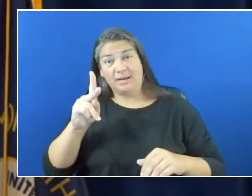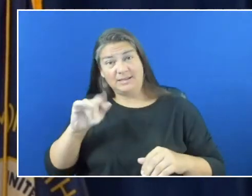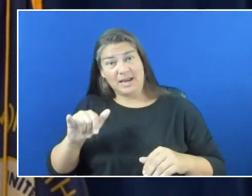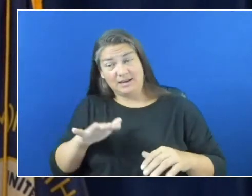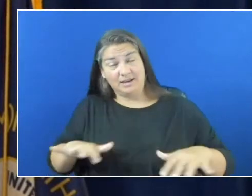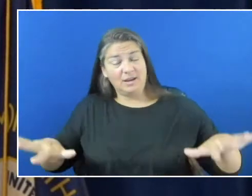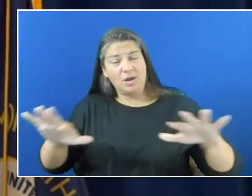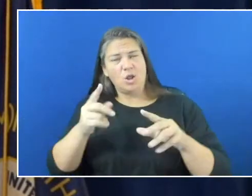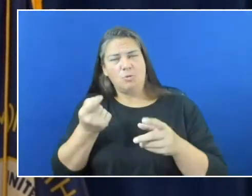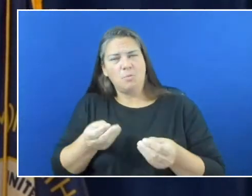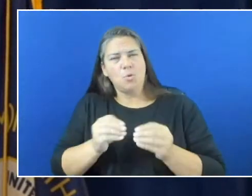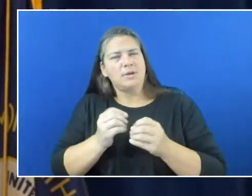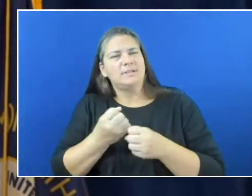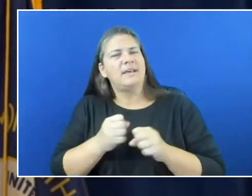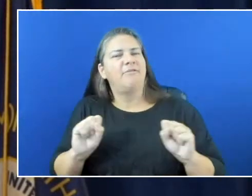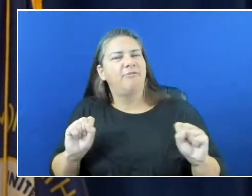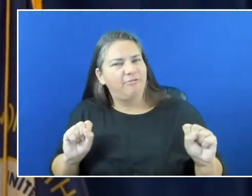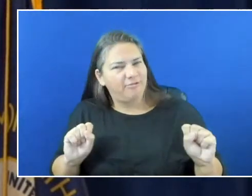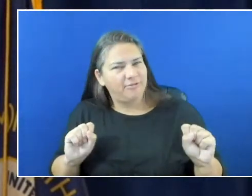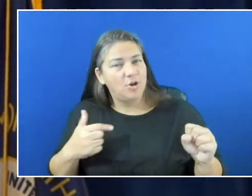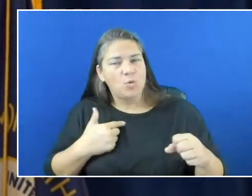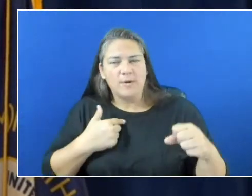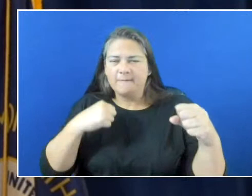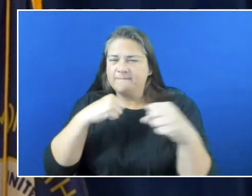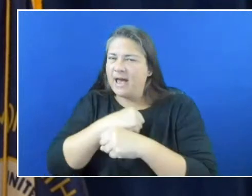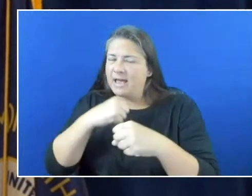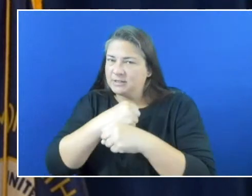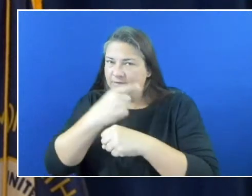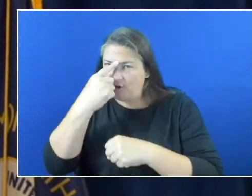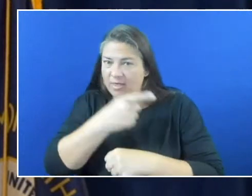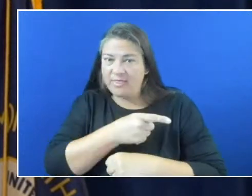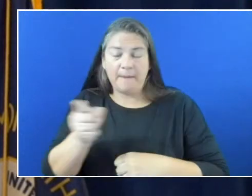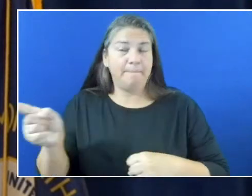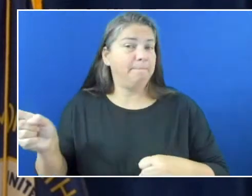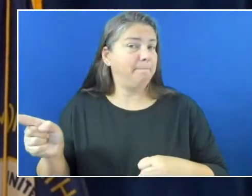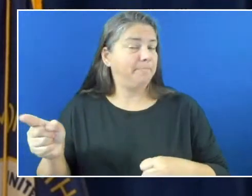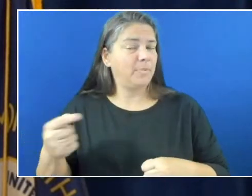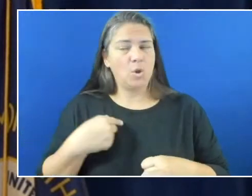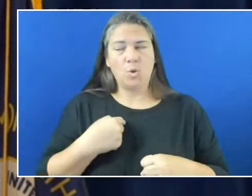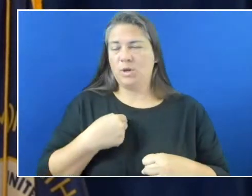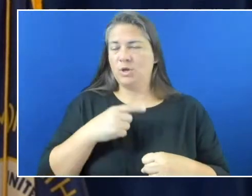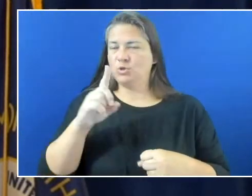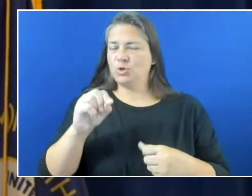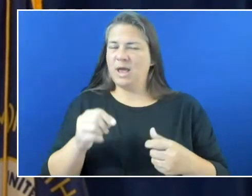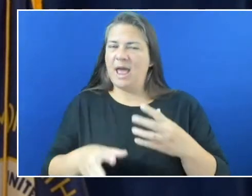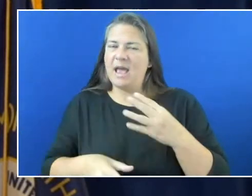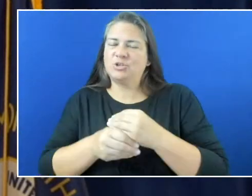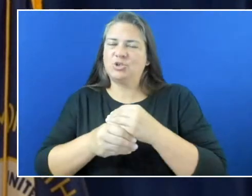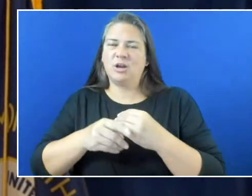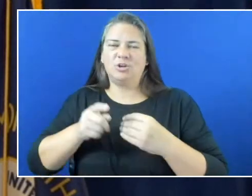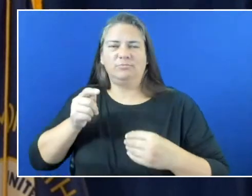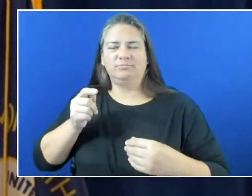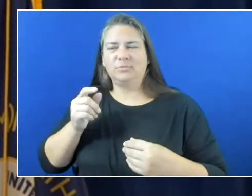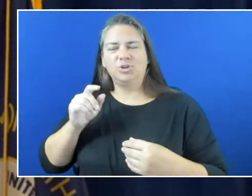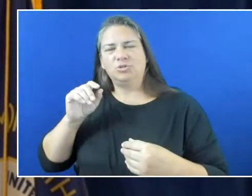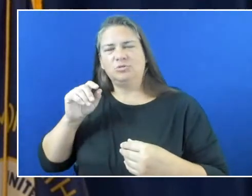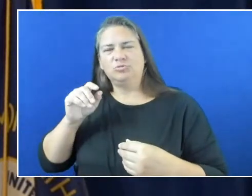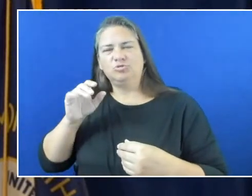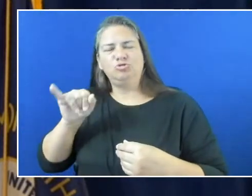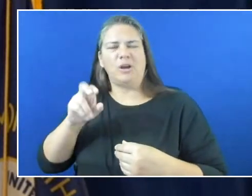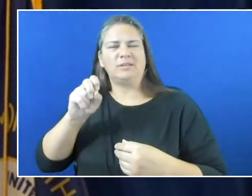have fought for and will continue to fight for a little bit of extra justice. Operation United Front also used